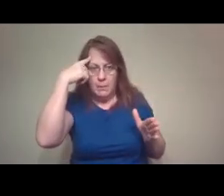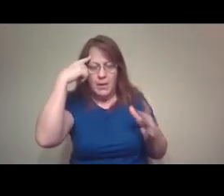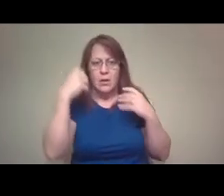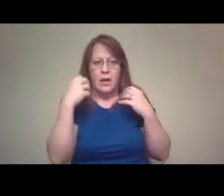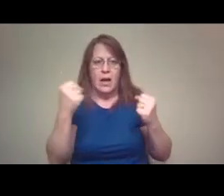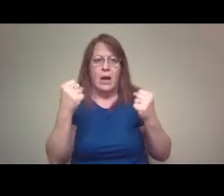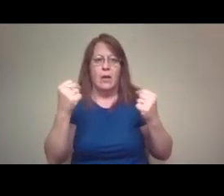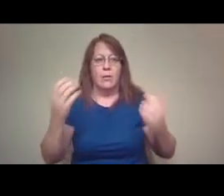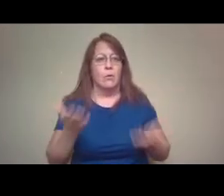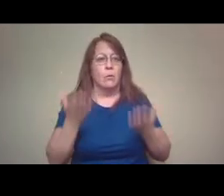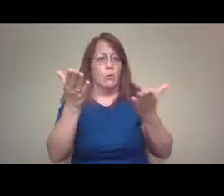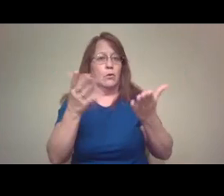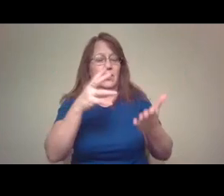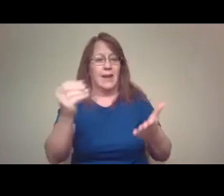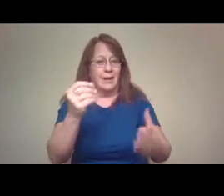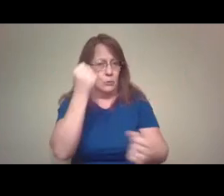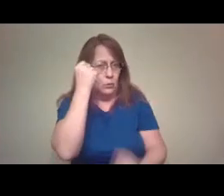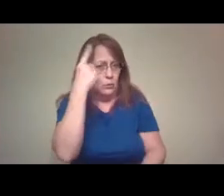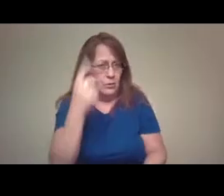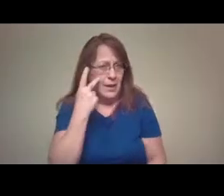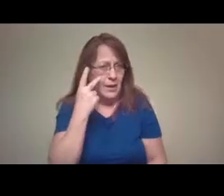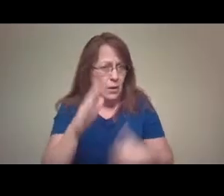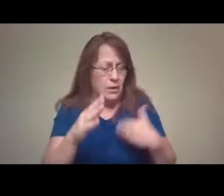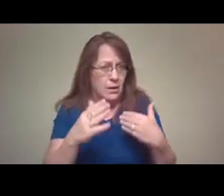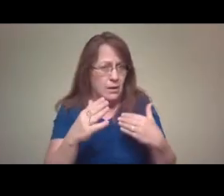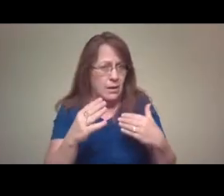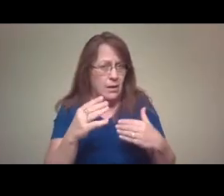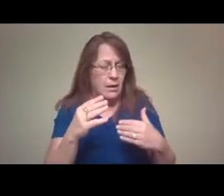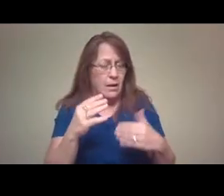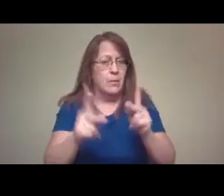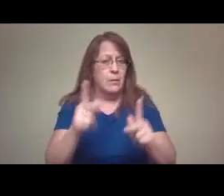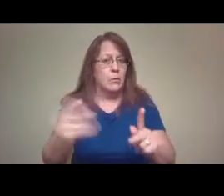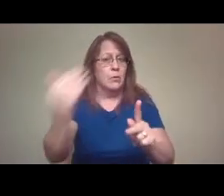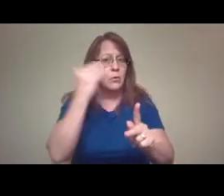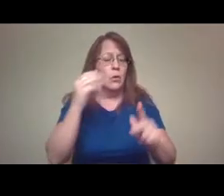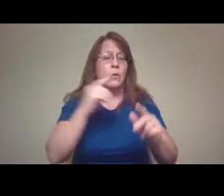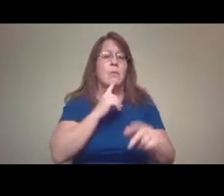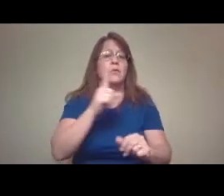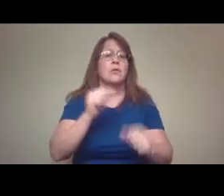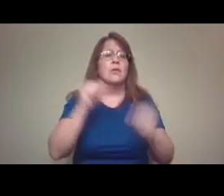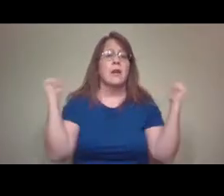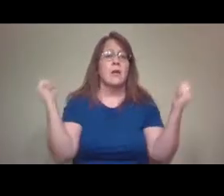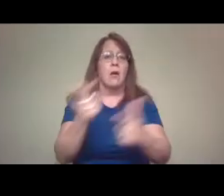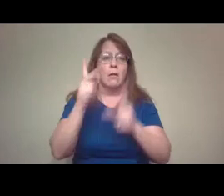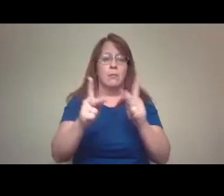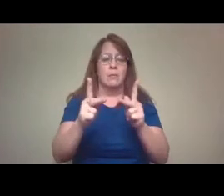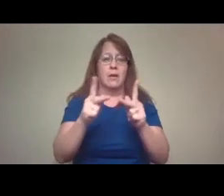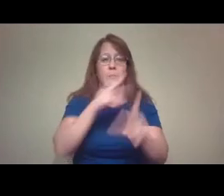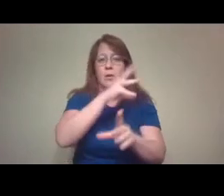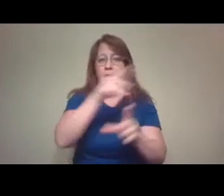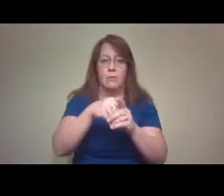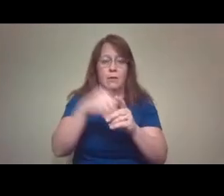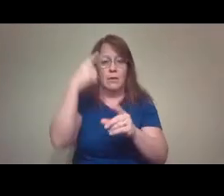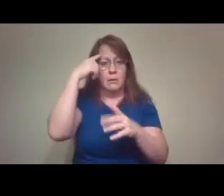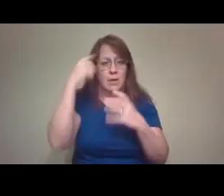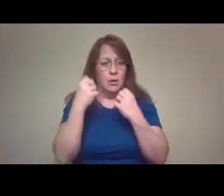and wellness. The purpose of this framework is to ensure that everyone involved in mental health and suicide prevention